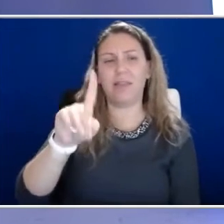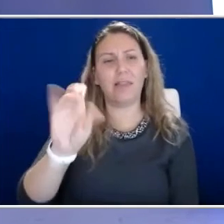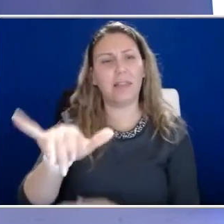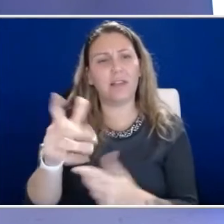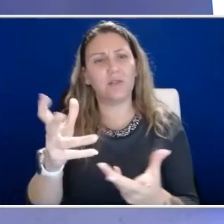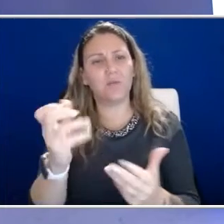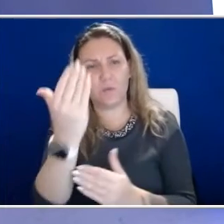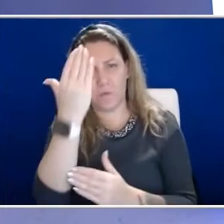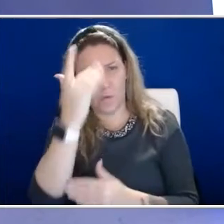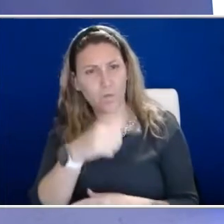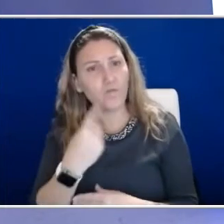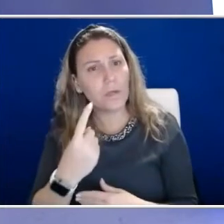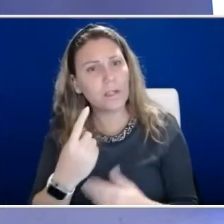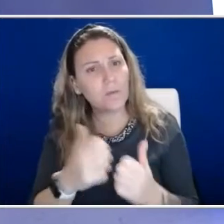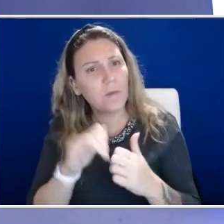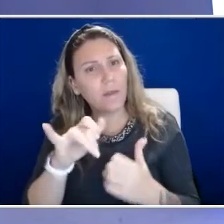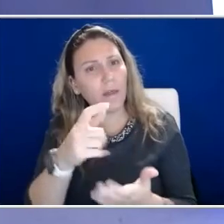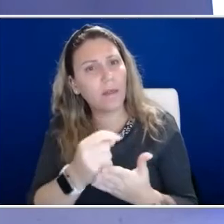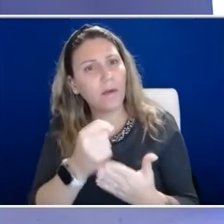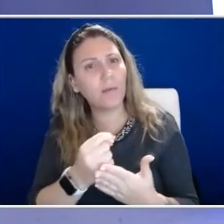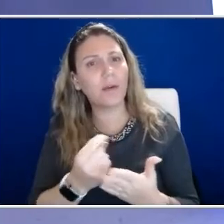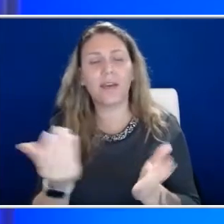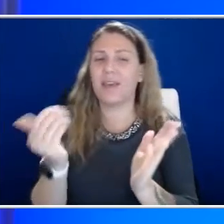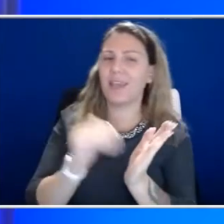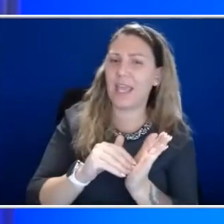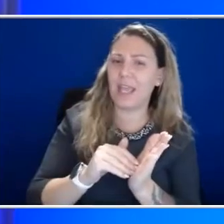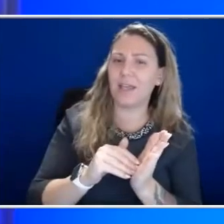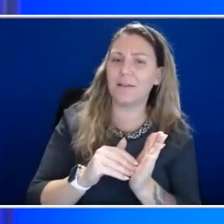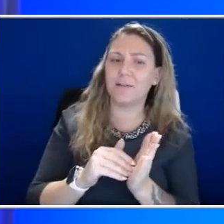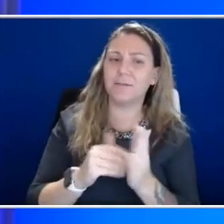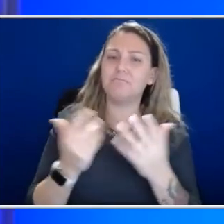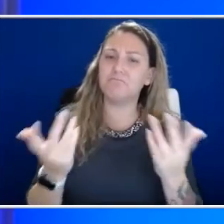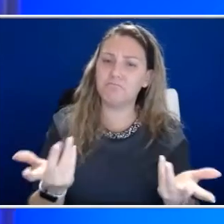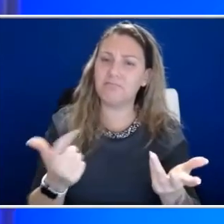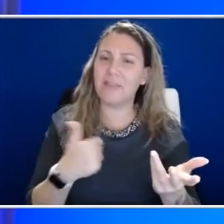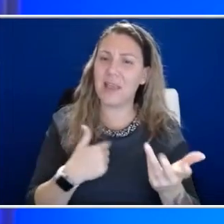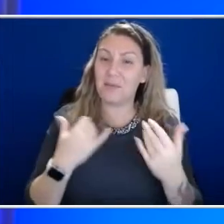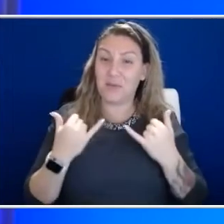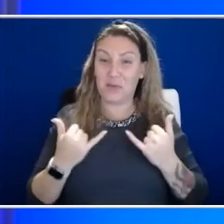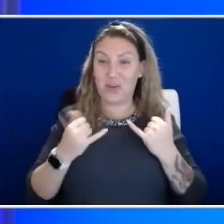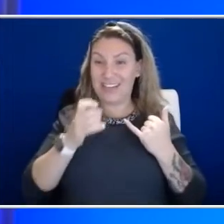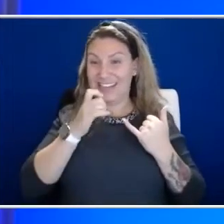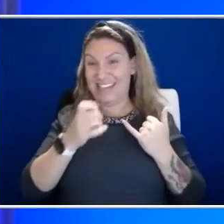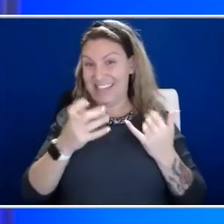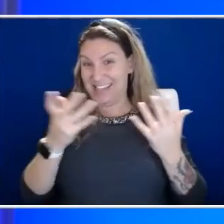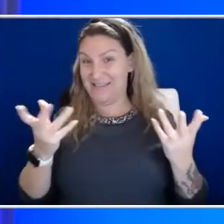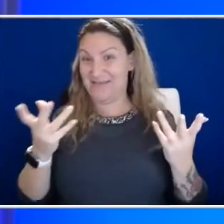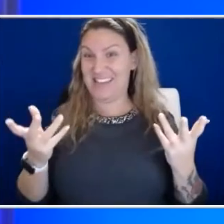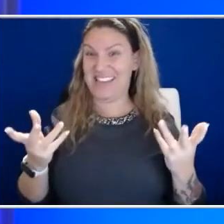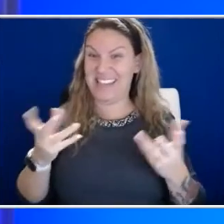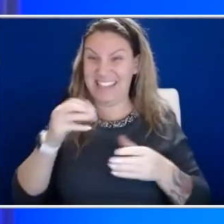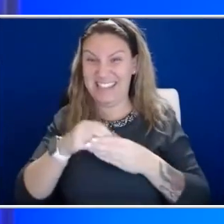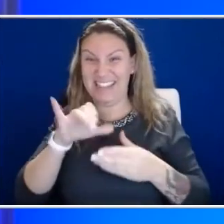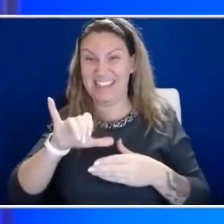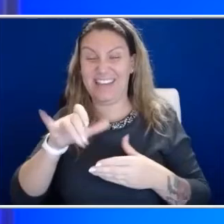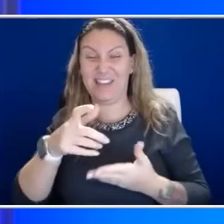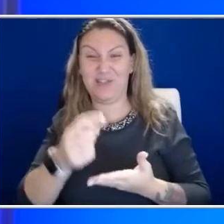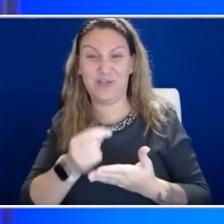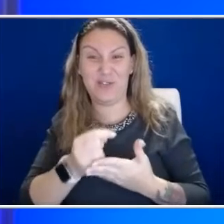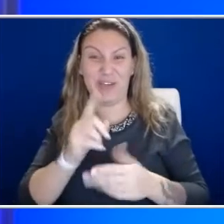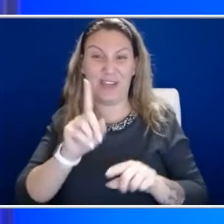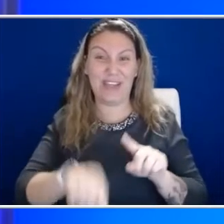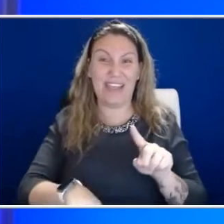therapy? Again, I think currently I'm not the one doing the hyperbaric treatment, so I do not want to kind of speak out of my turn,